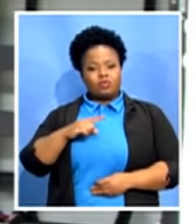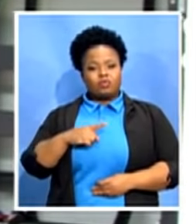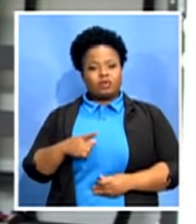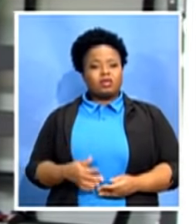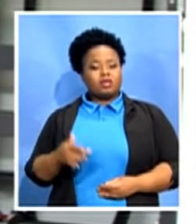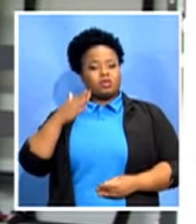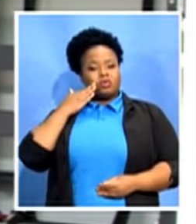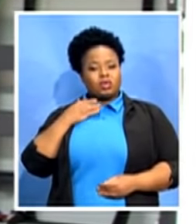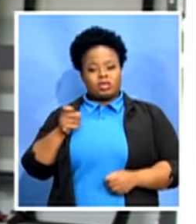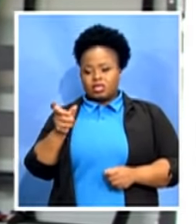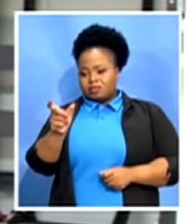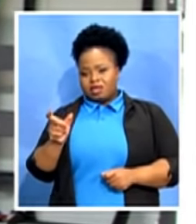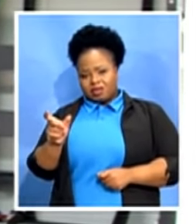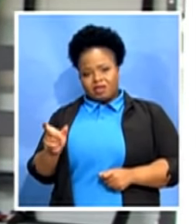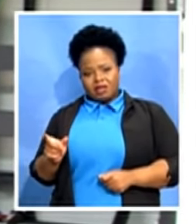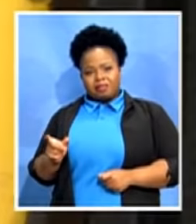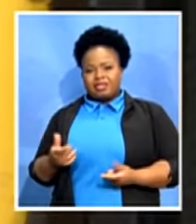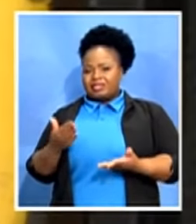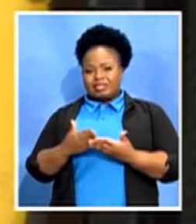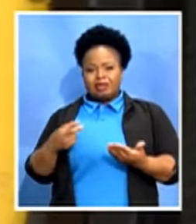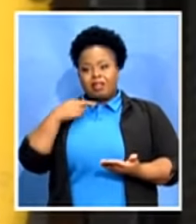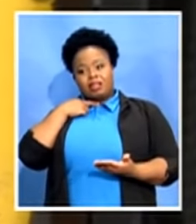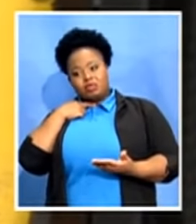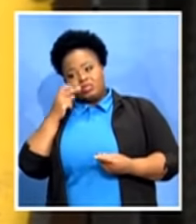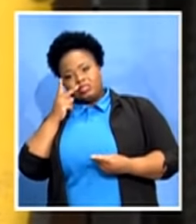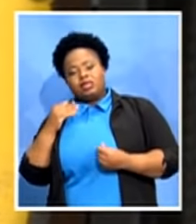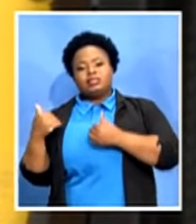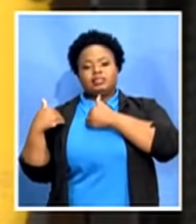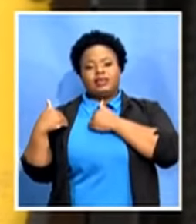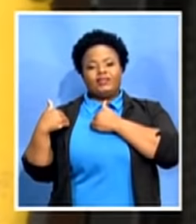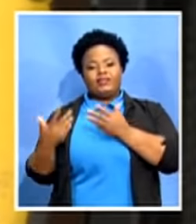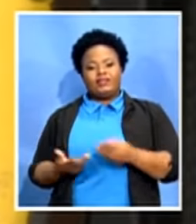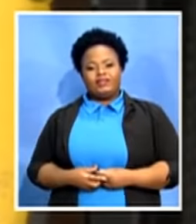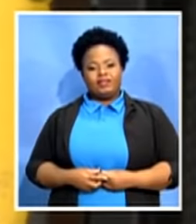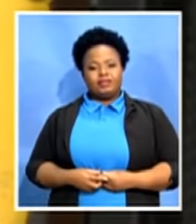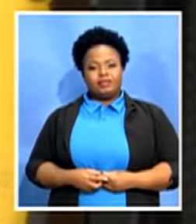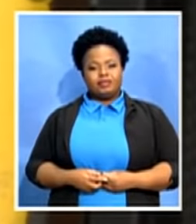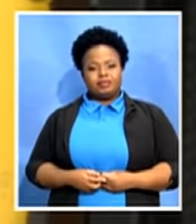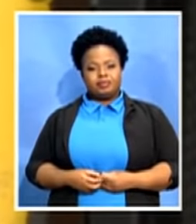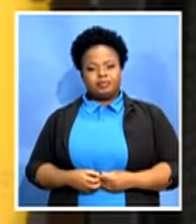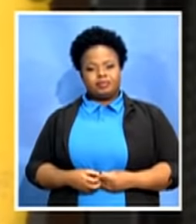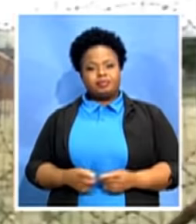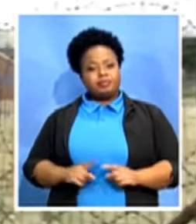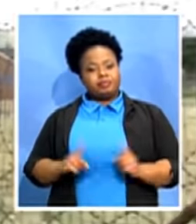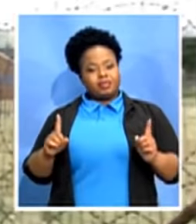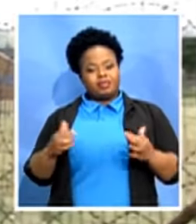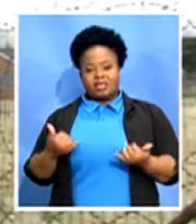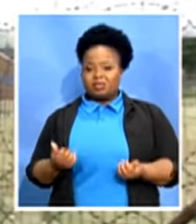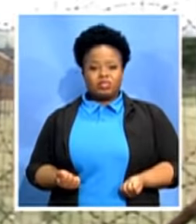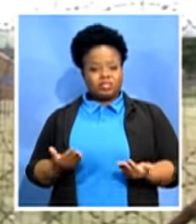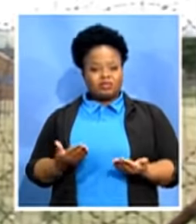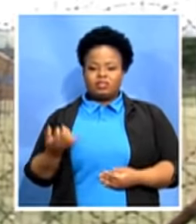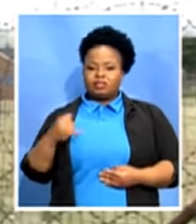reach, secured by concrete. But the service disabled. Kuba